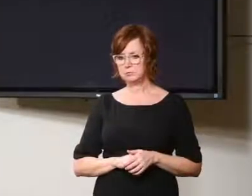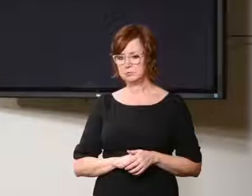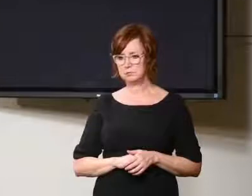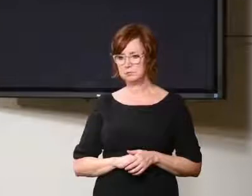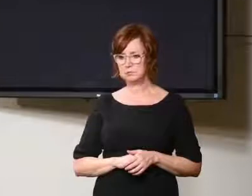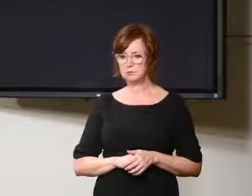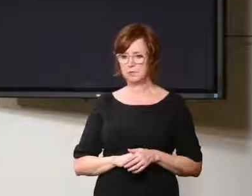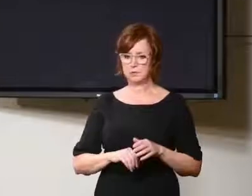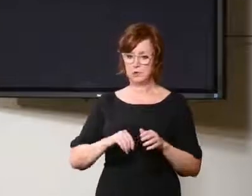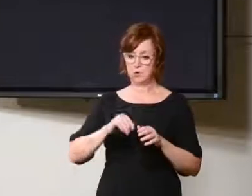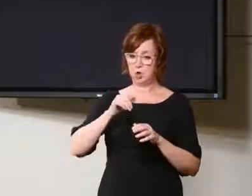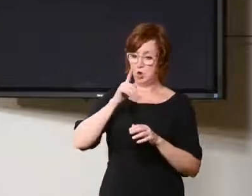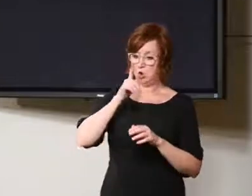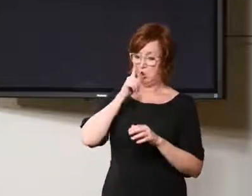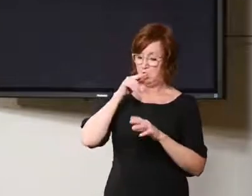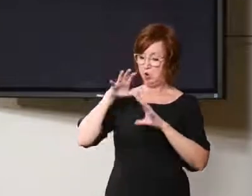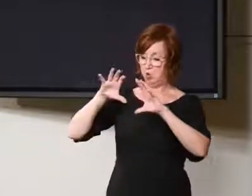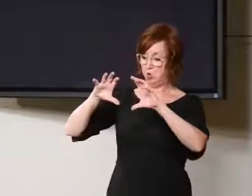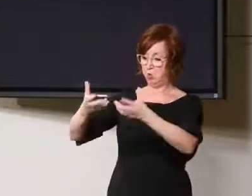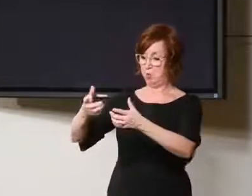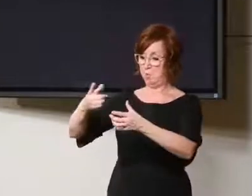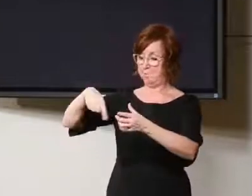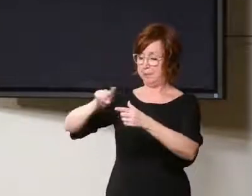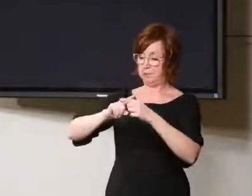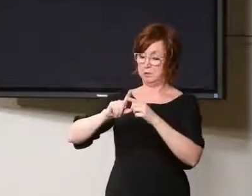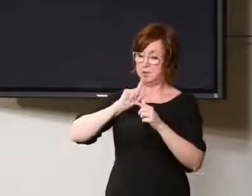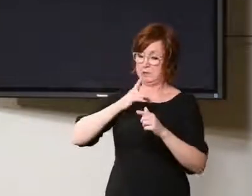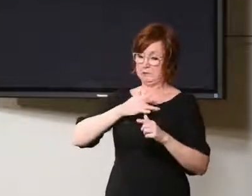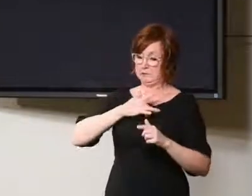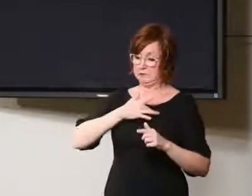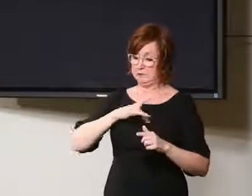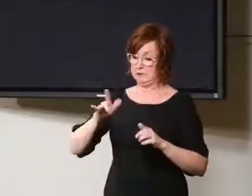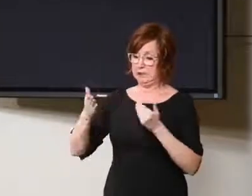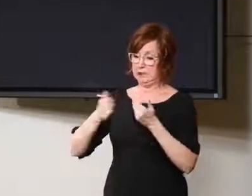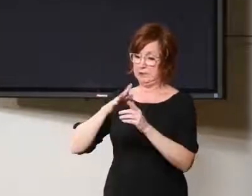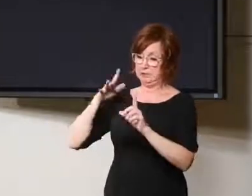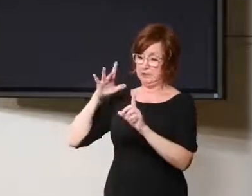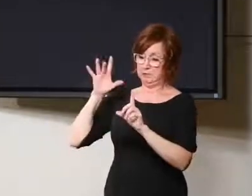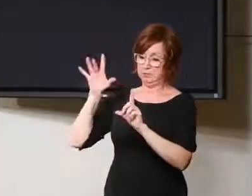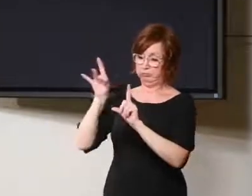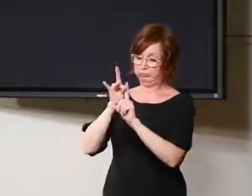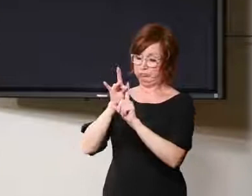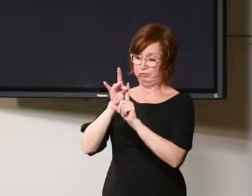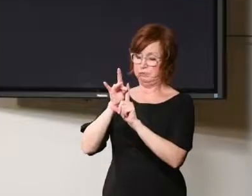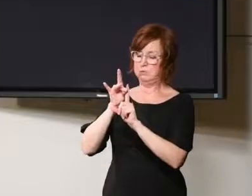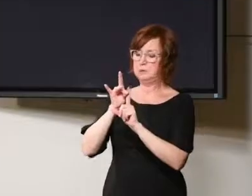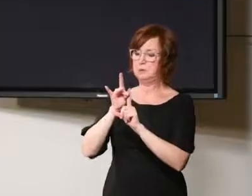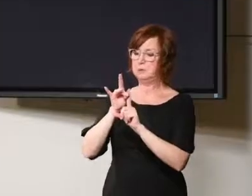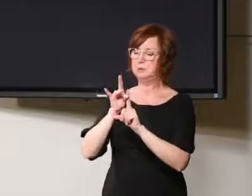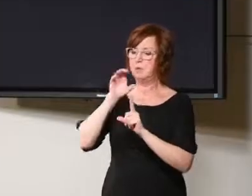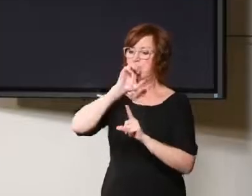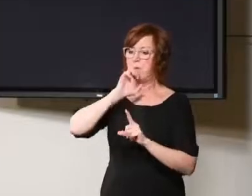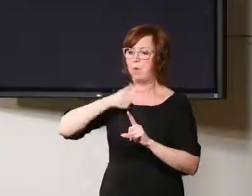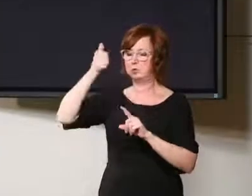very complicated outcomes and ultimately bad outcomes with respect to